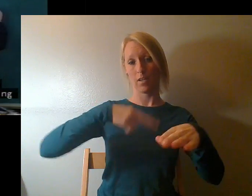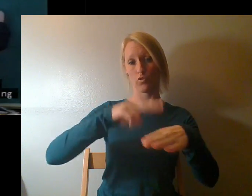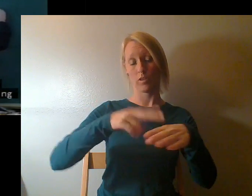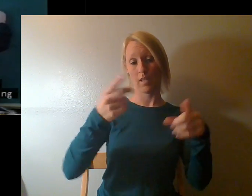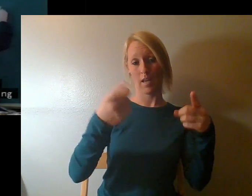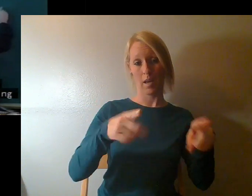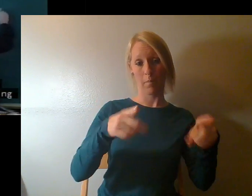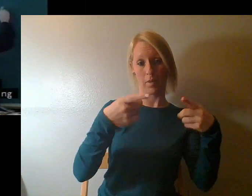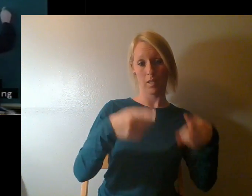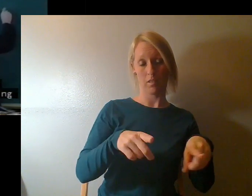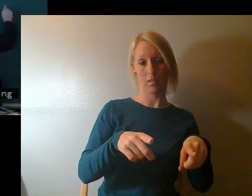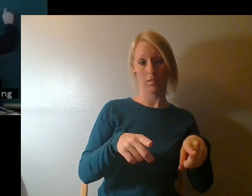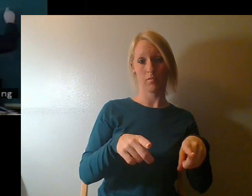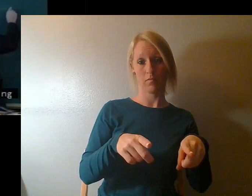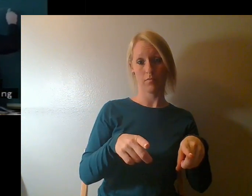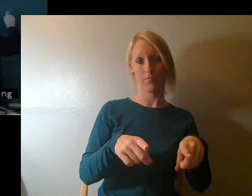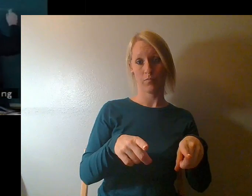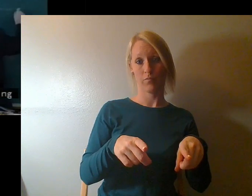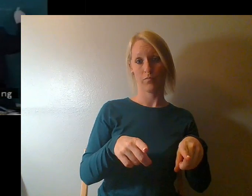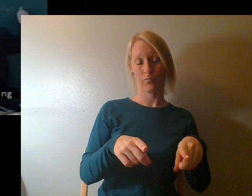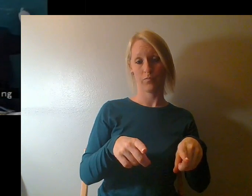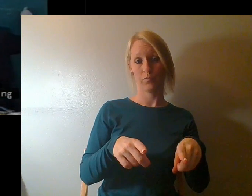occurring